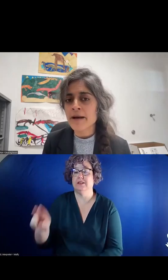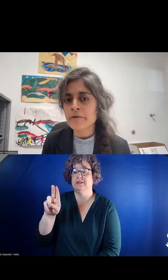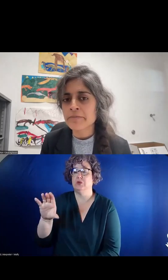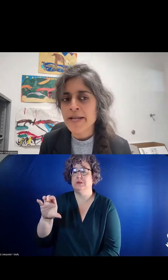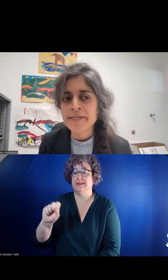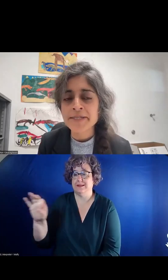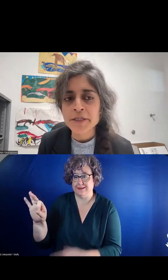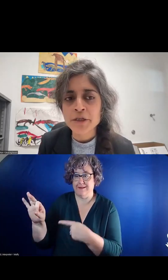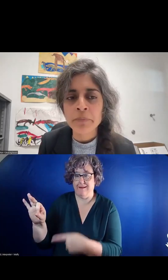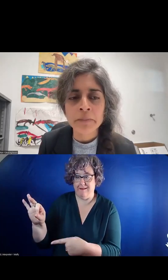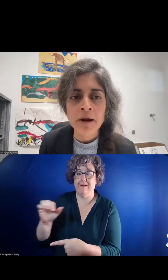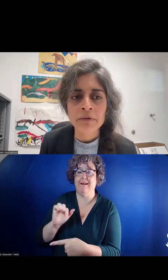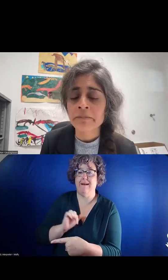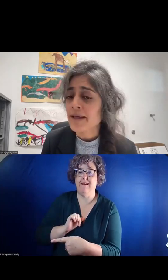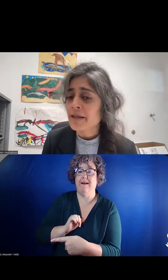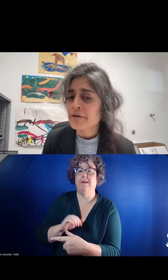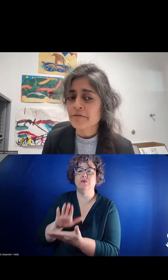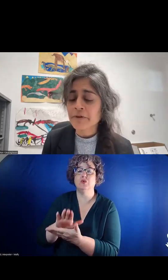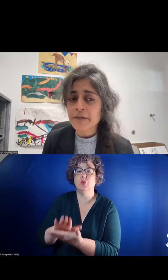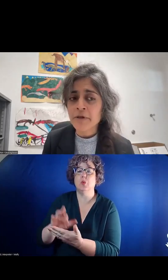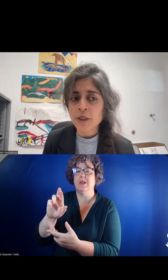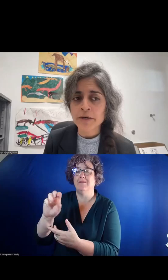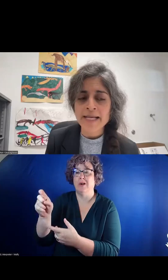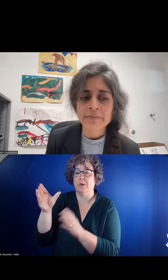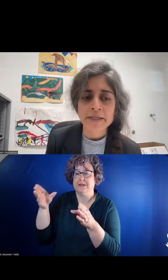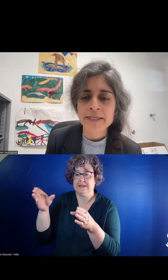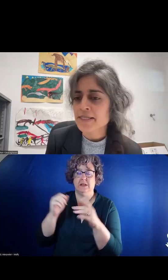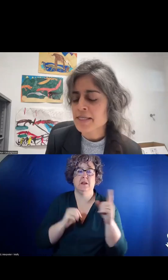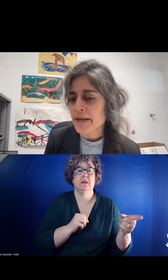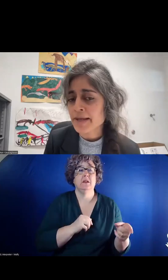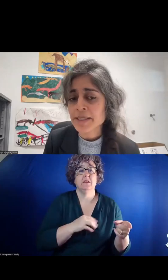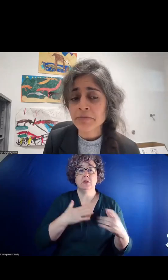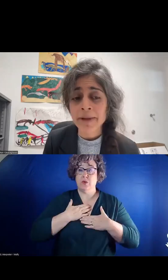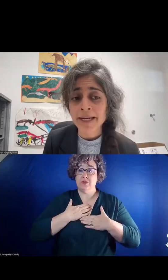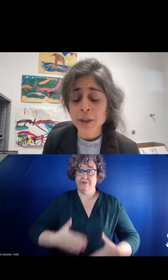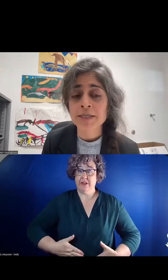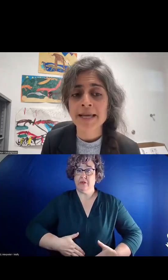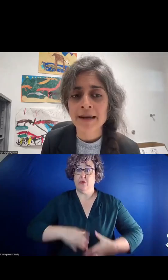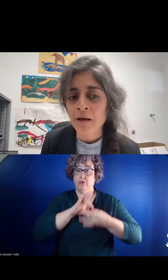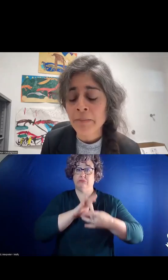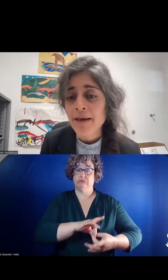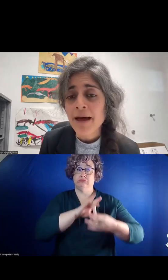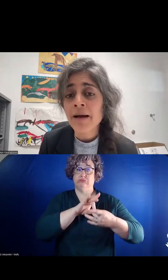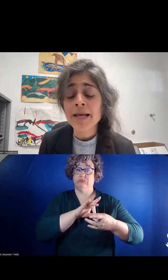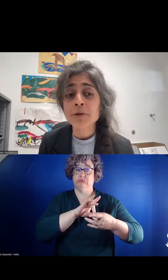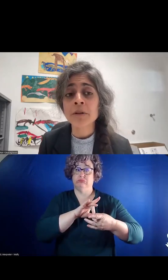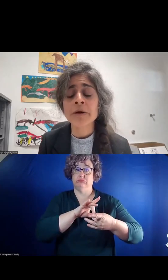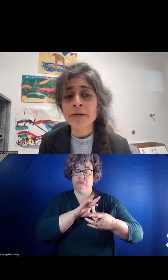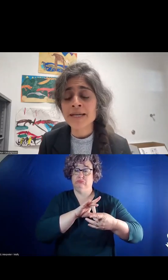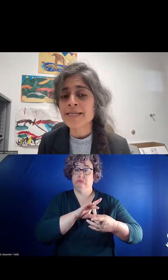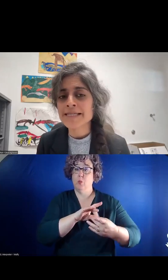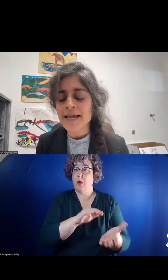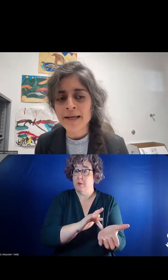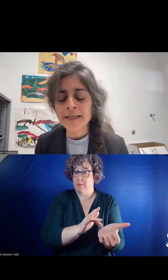that tobacco dependence is a two-part problem. There is a physiologic aspect to nicotine dependence where medications can help. As you all